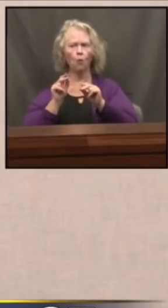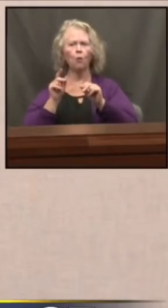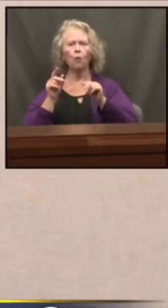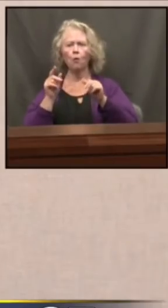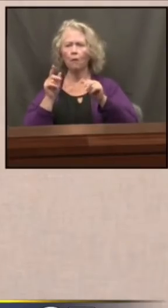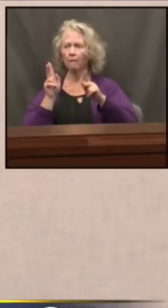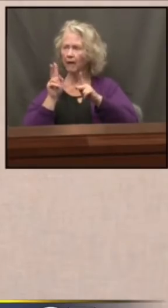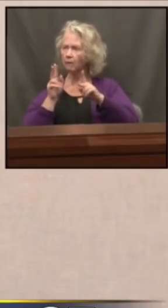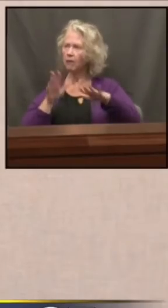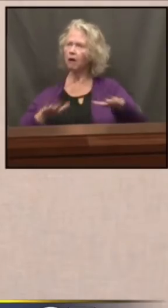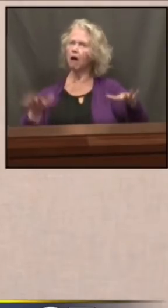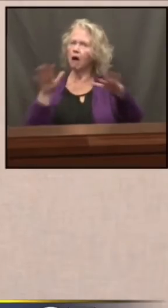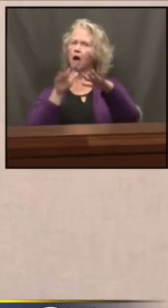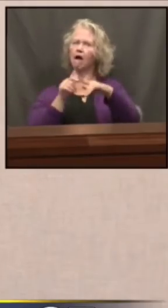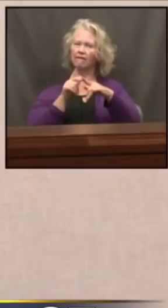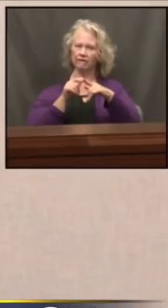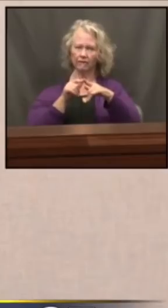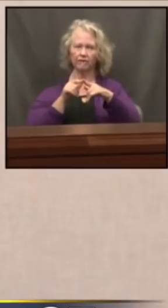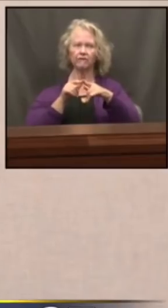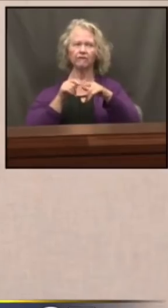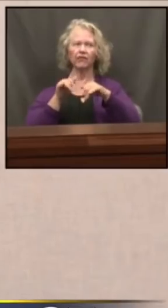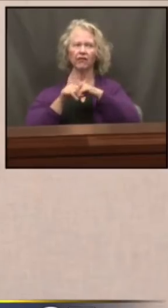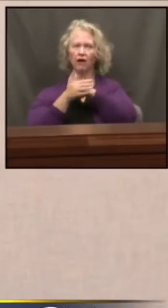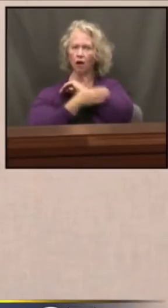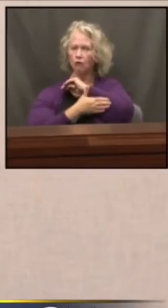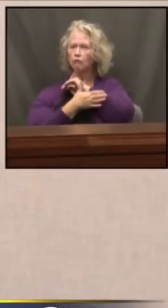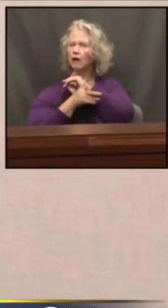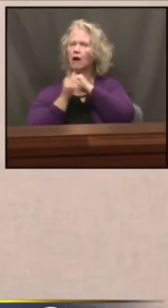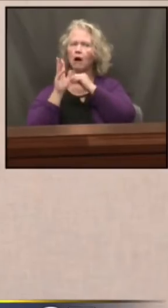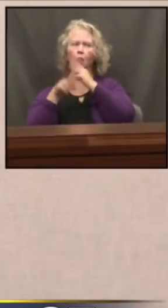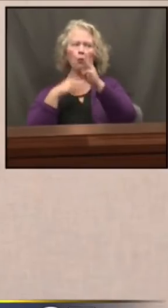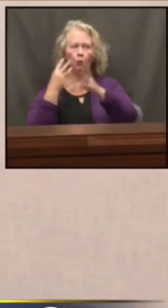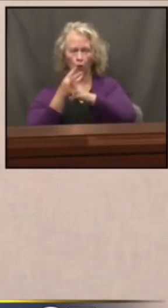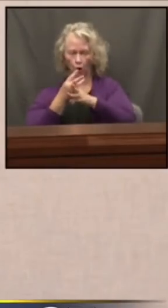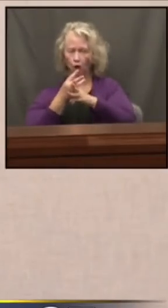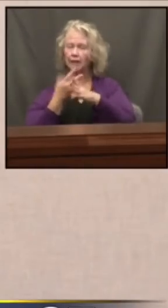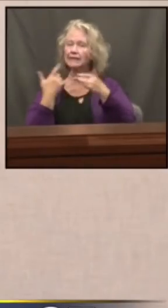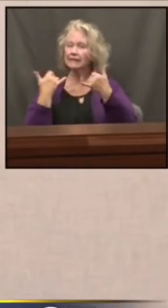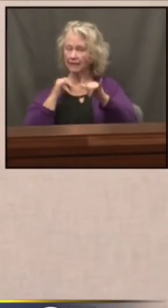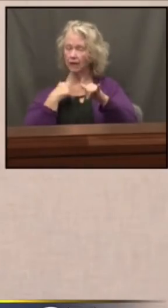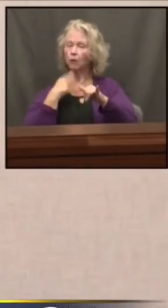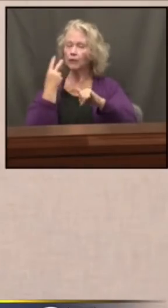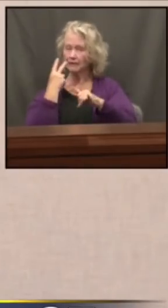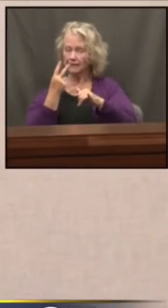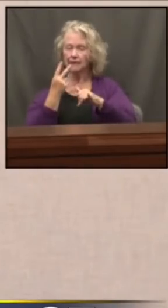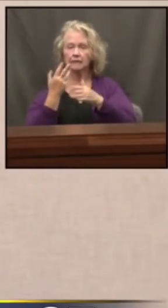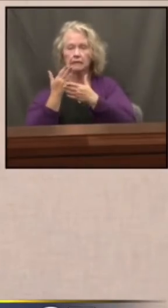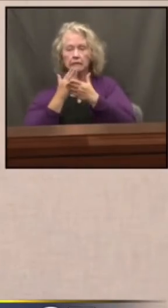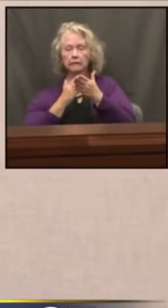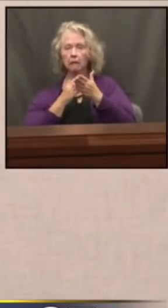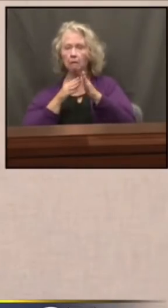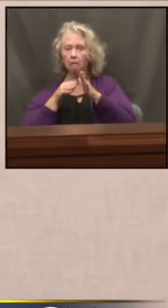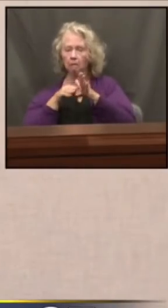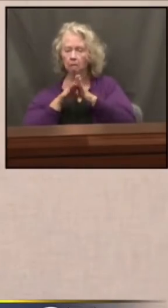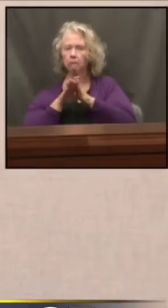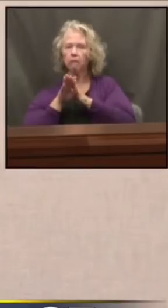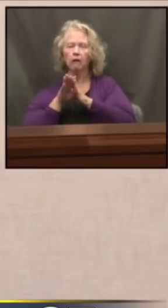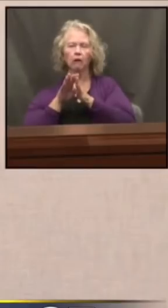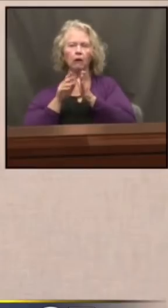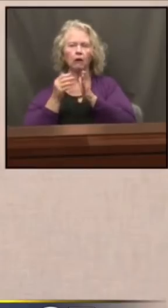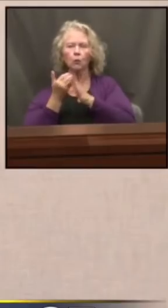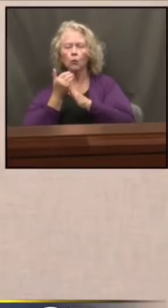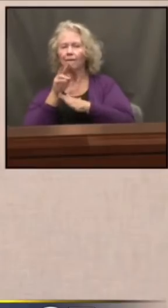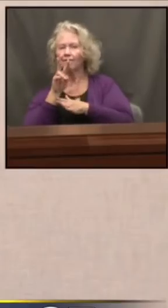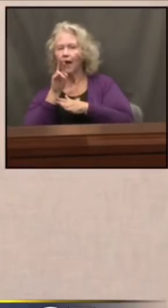even around the world have large surges of a vaccine resistant virus